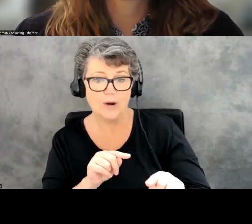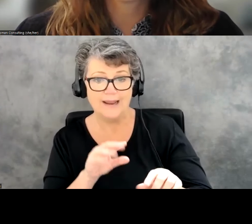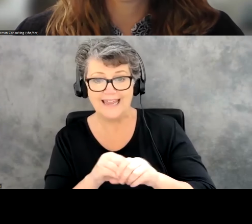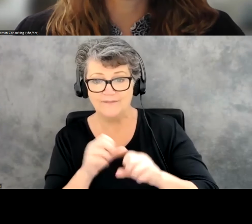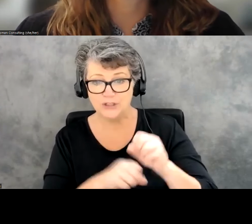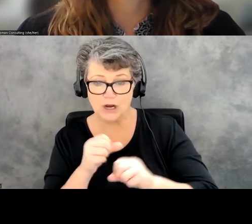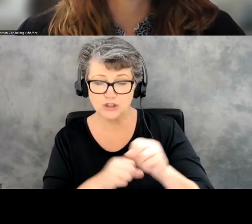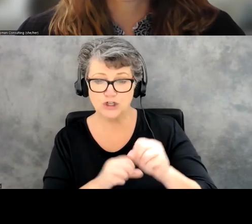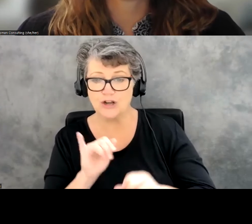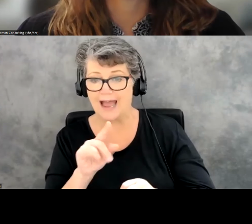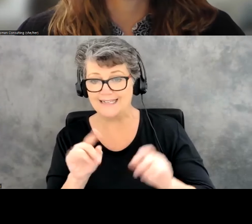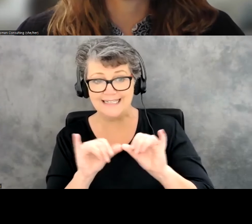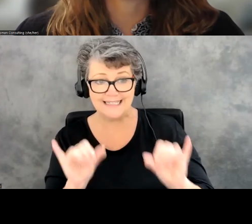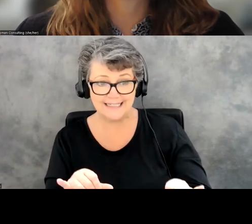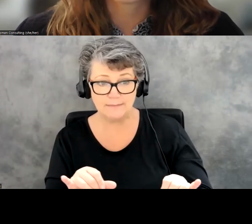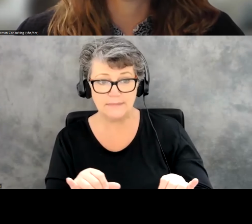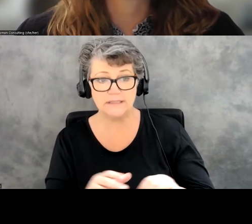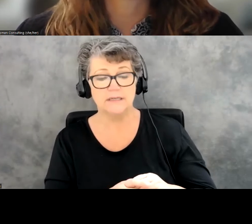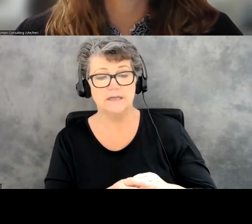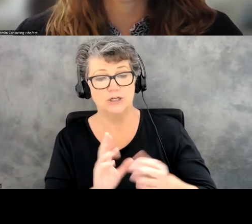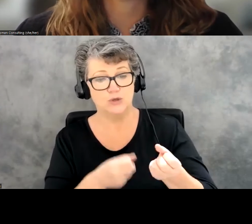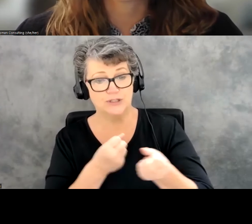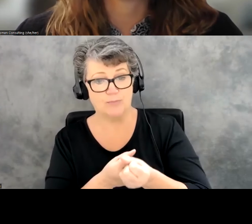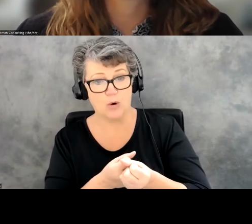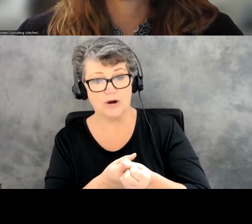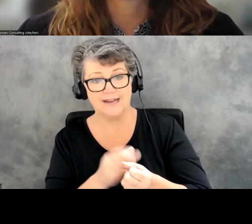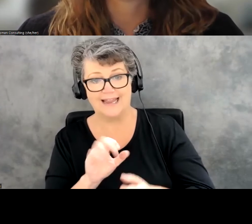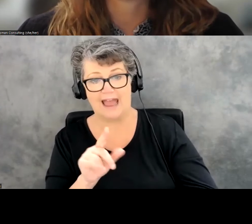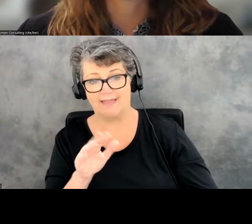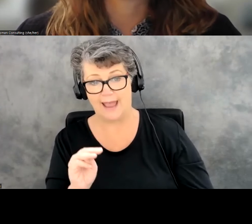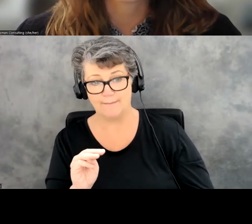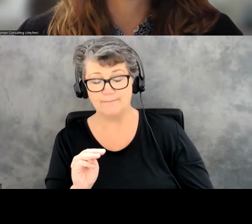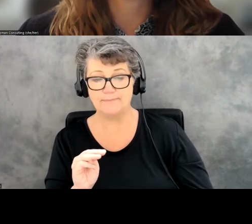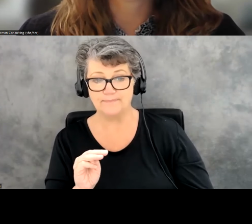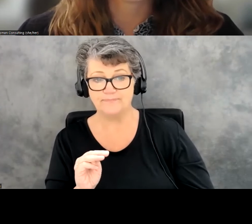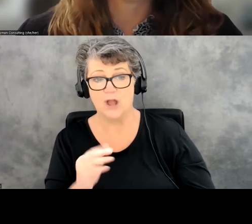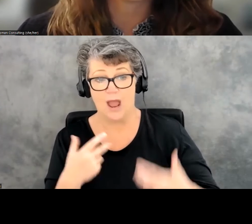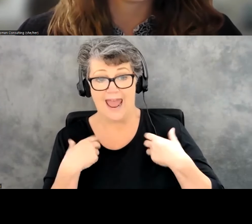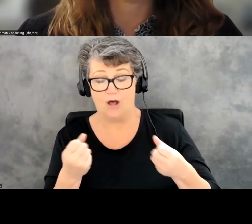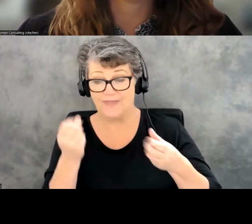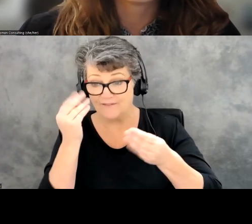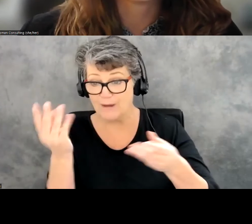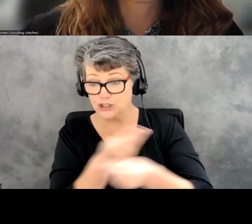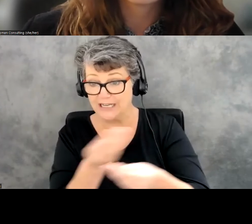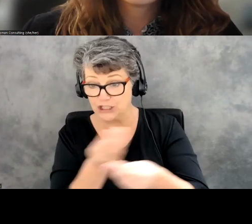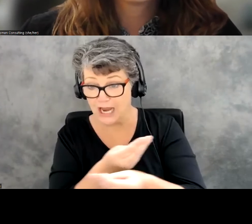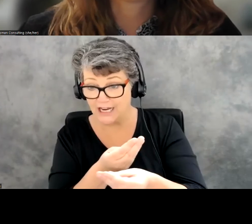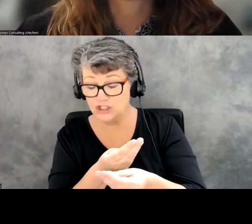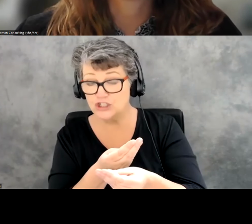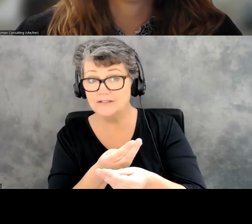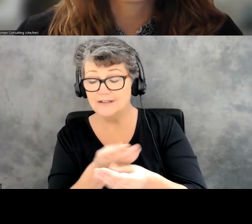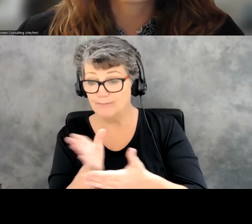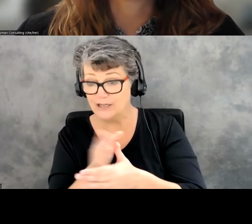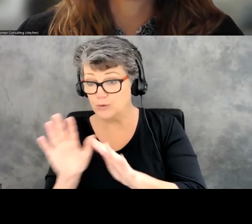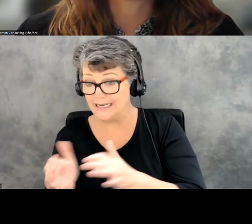or other infrastructure and IT systems. So for example, supporting health information exchange between entities who